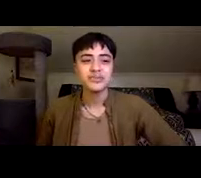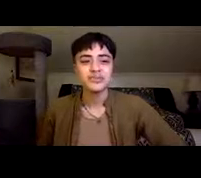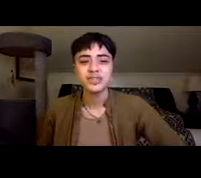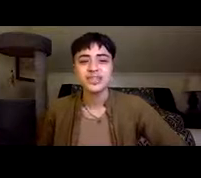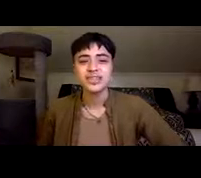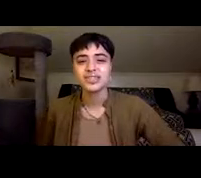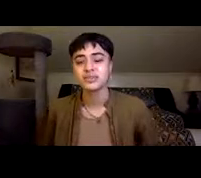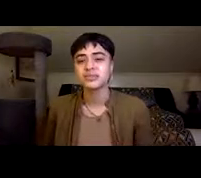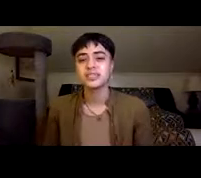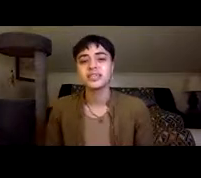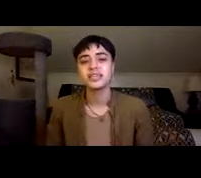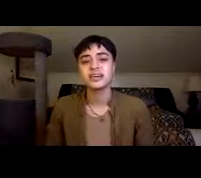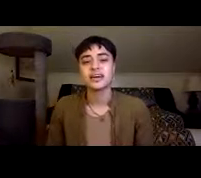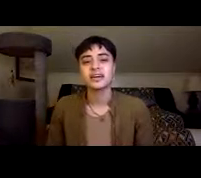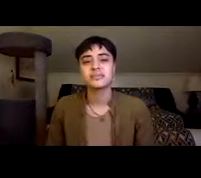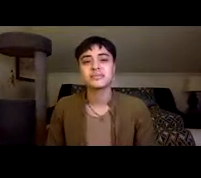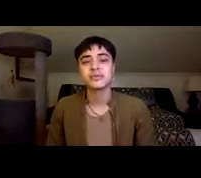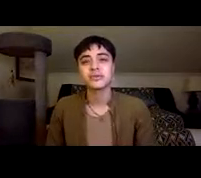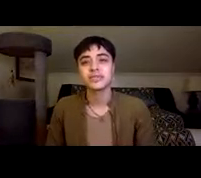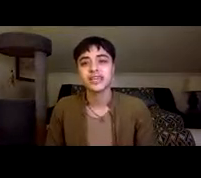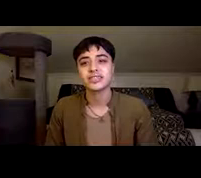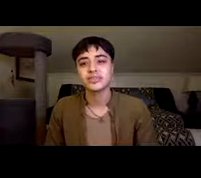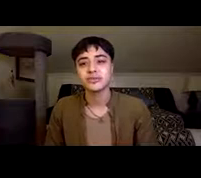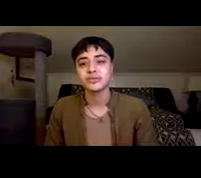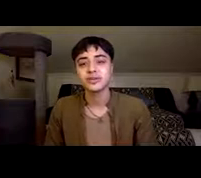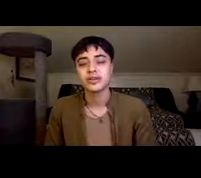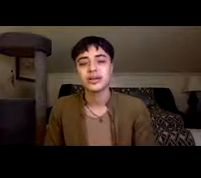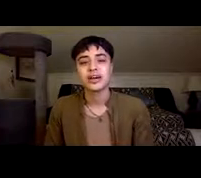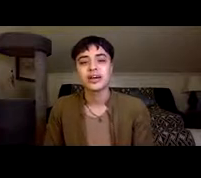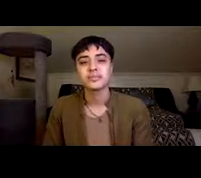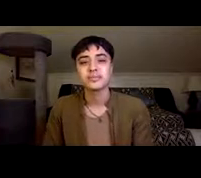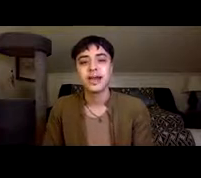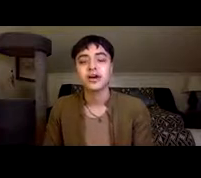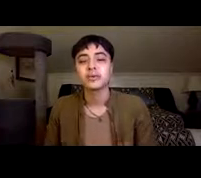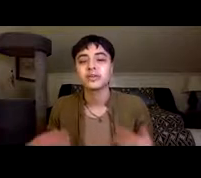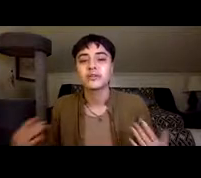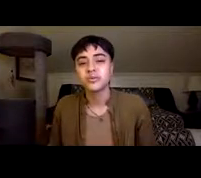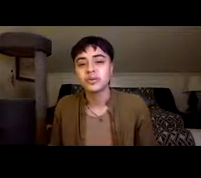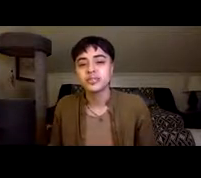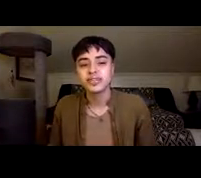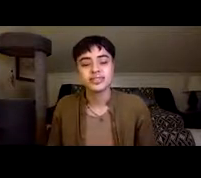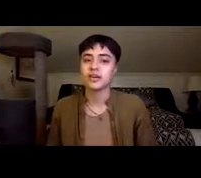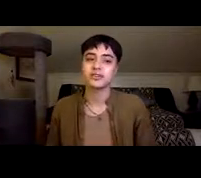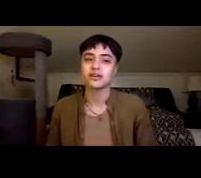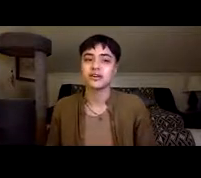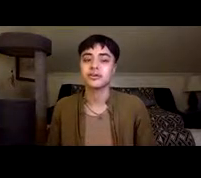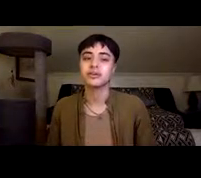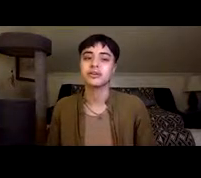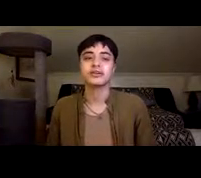Yeah, and it's been really rewarding to help a local business and